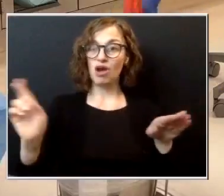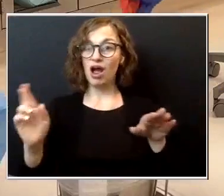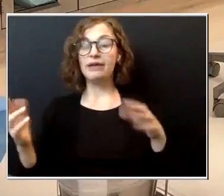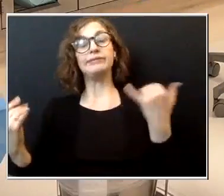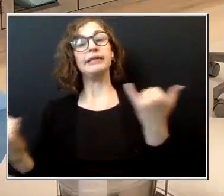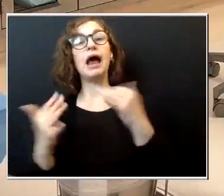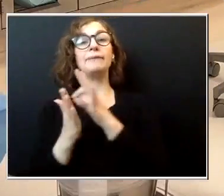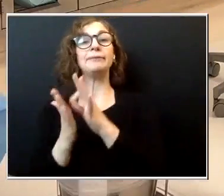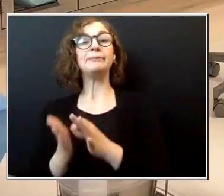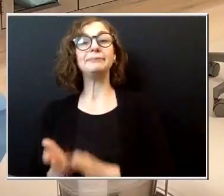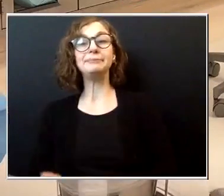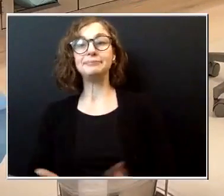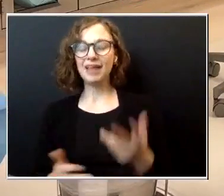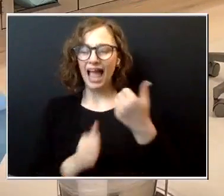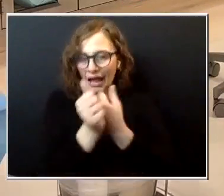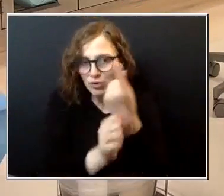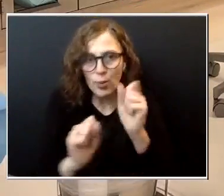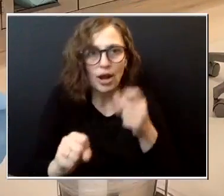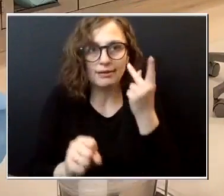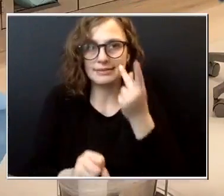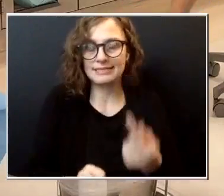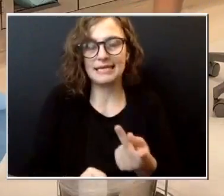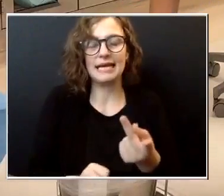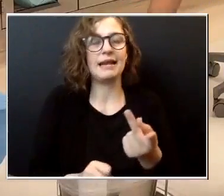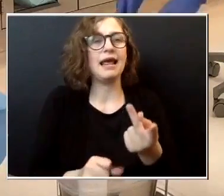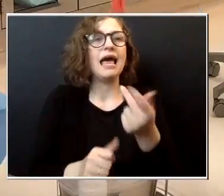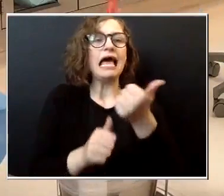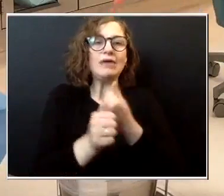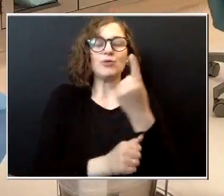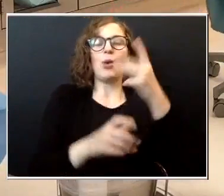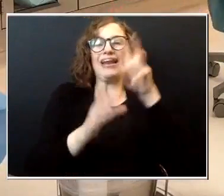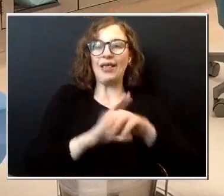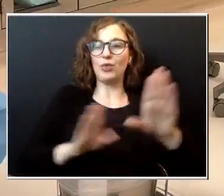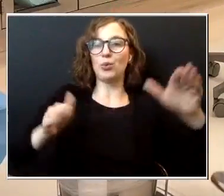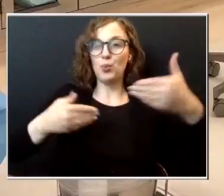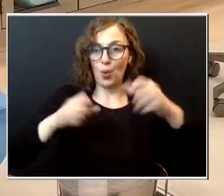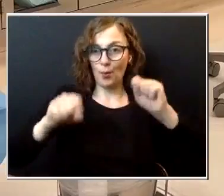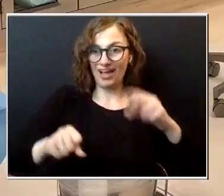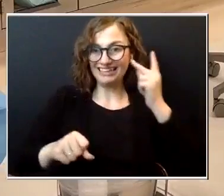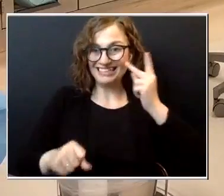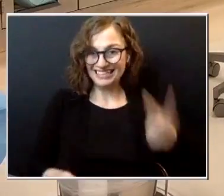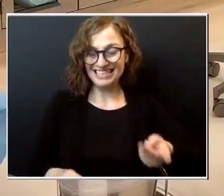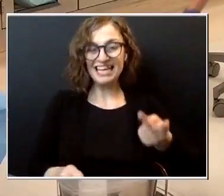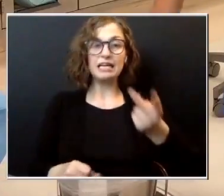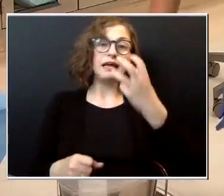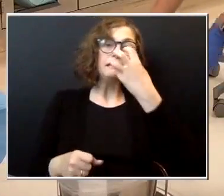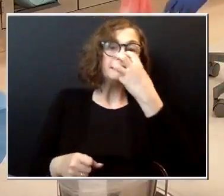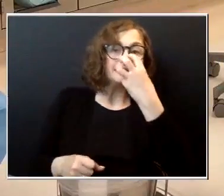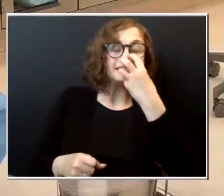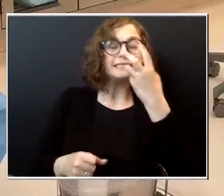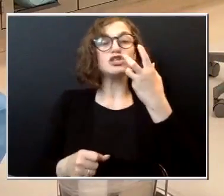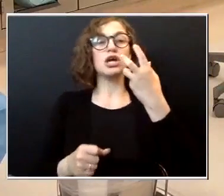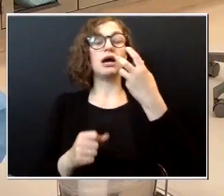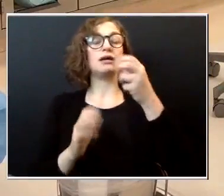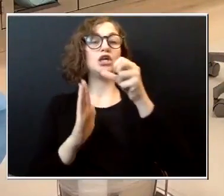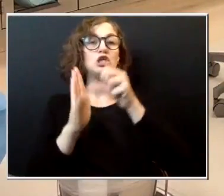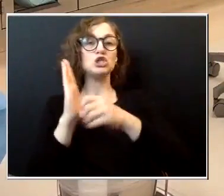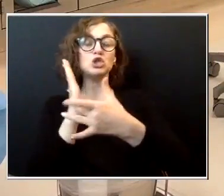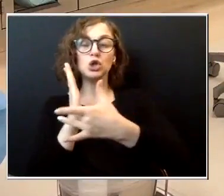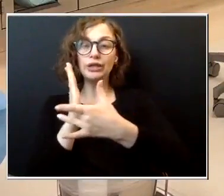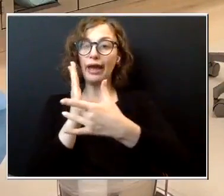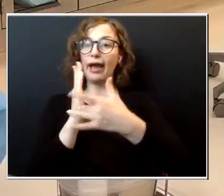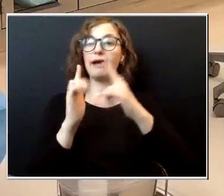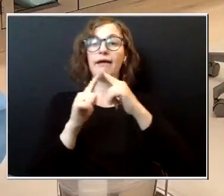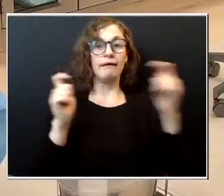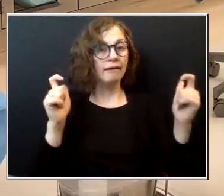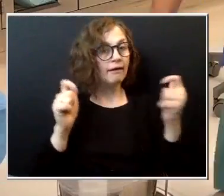Your surgical tech can see it. Anesthesia can see it, because they also need to be able to track the blood loss. That so visual it's visible. cue, Exactly. that visual cue,